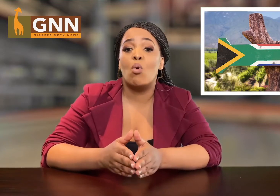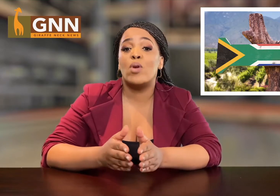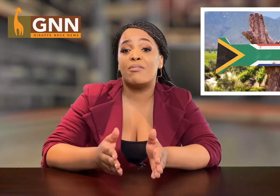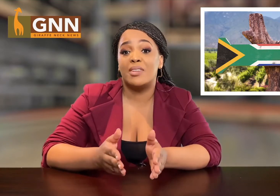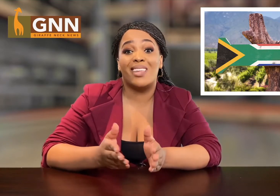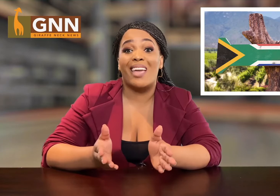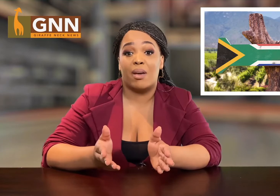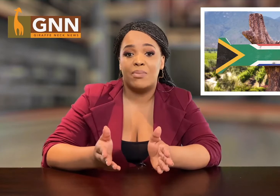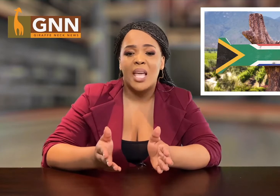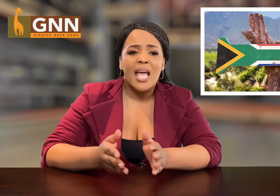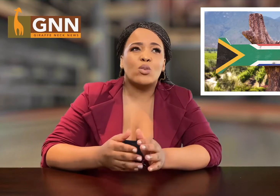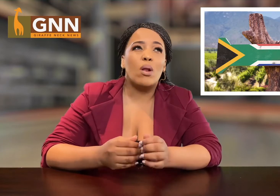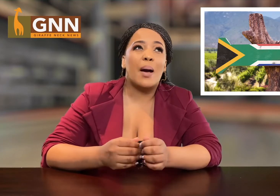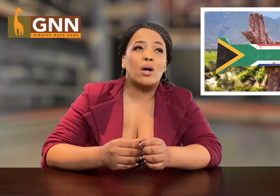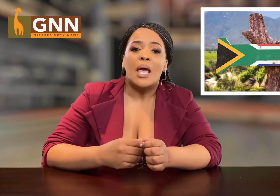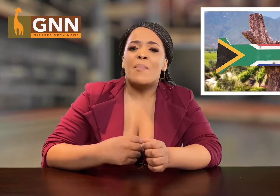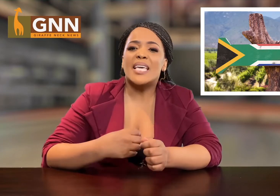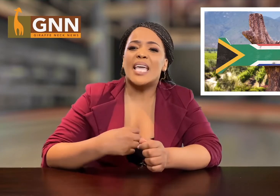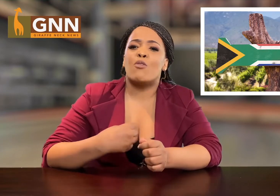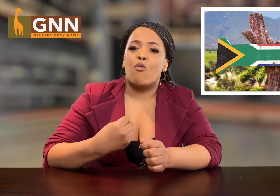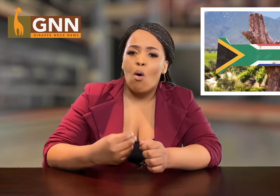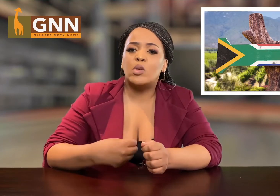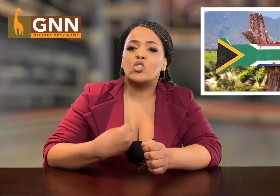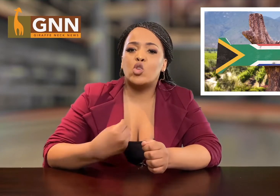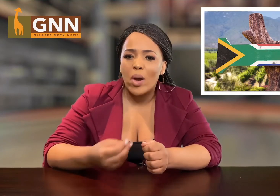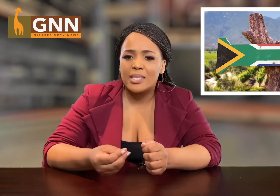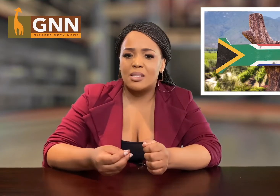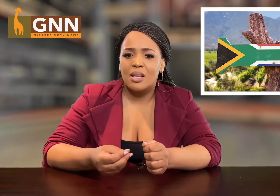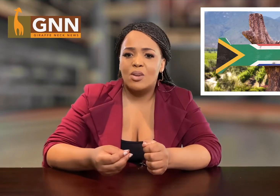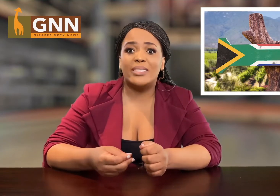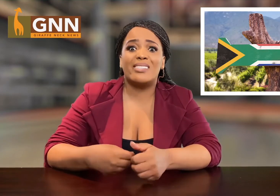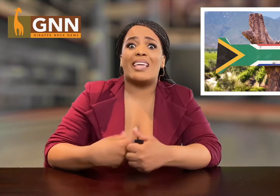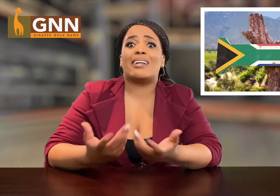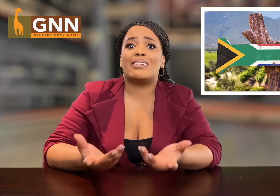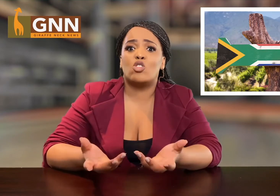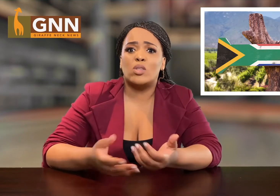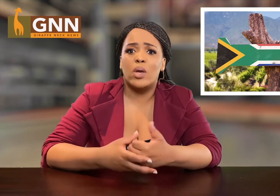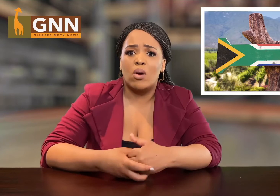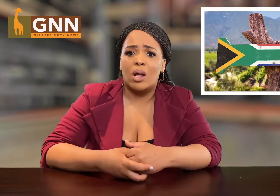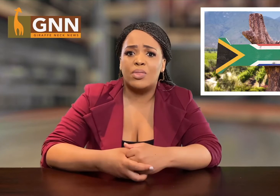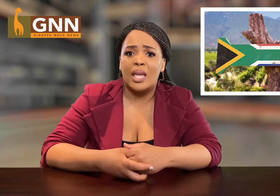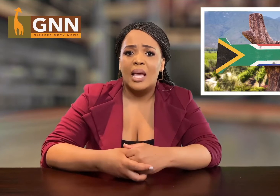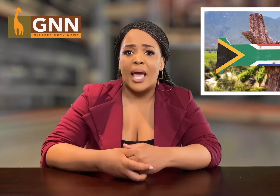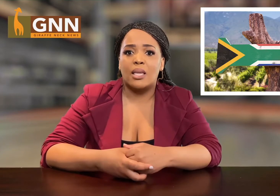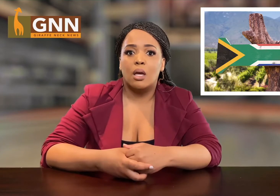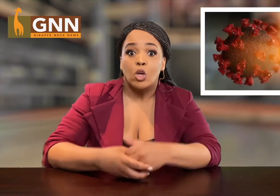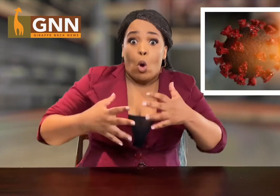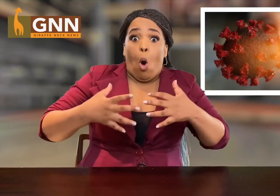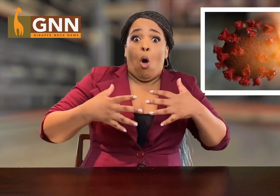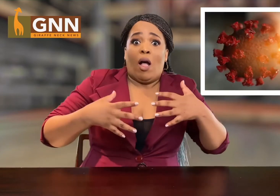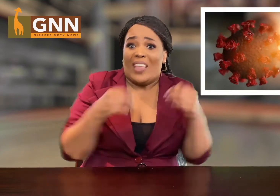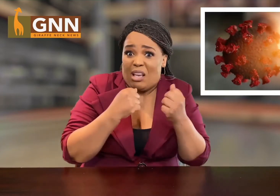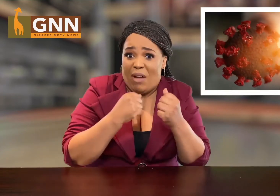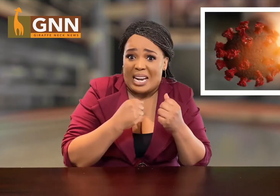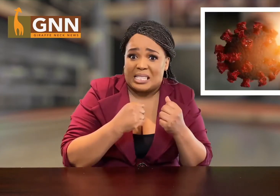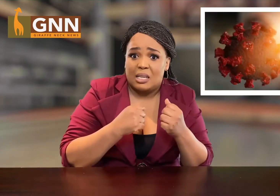planning is more relevant than ever. It's all about making informed choices, not just reacting to what's going on out there, like,